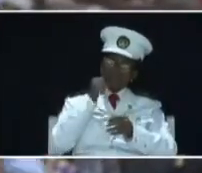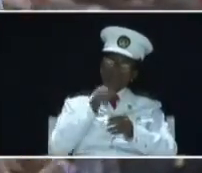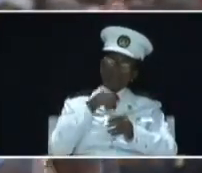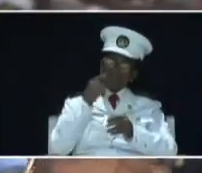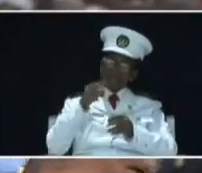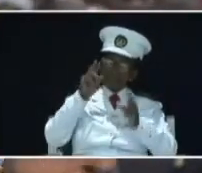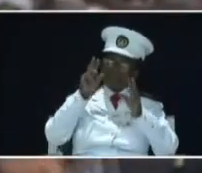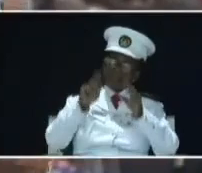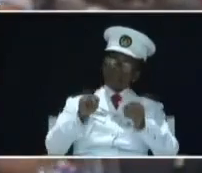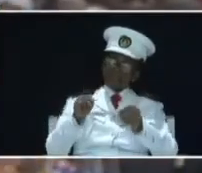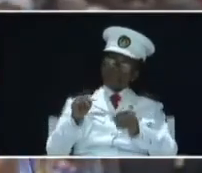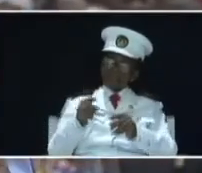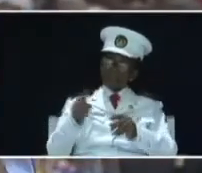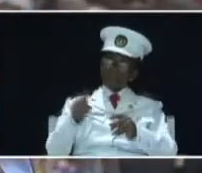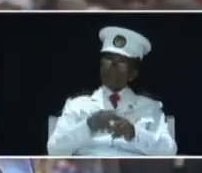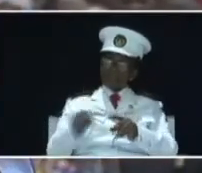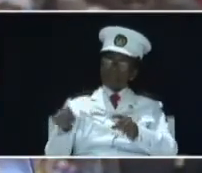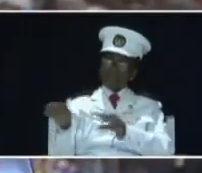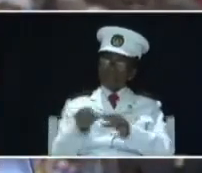Not knowing the kind of woman.